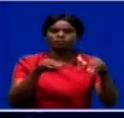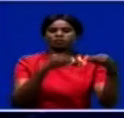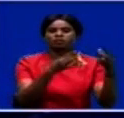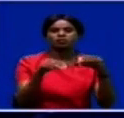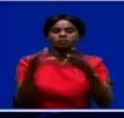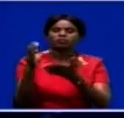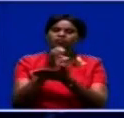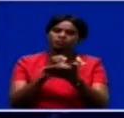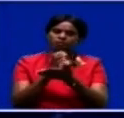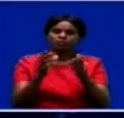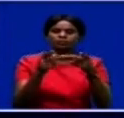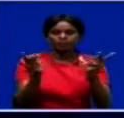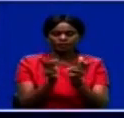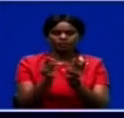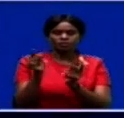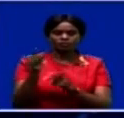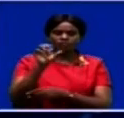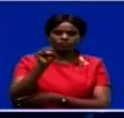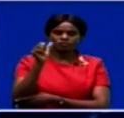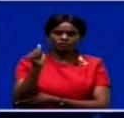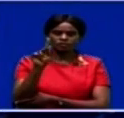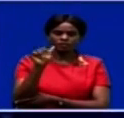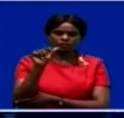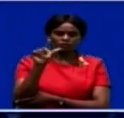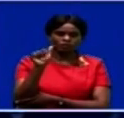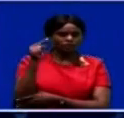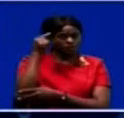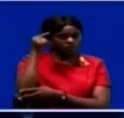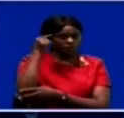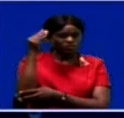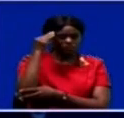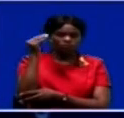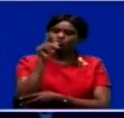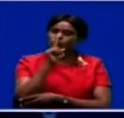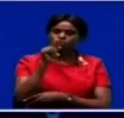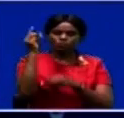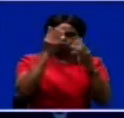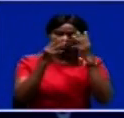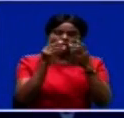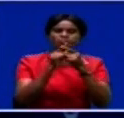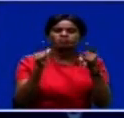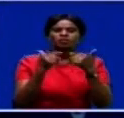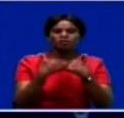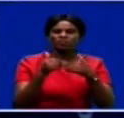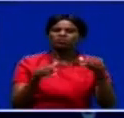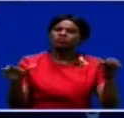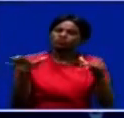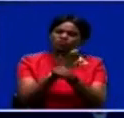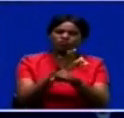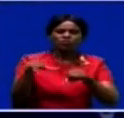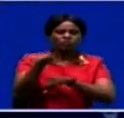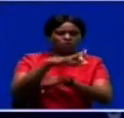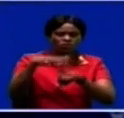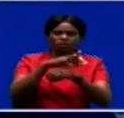in tertiary institutions. Mr. Sakala says government has also noted with concern the over-enrollment in technical,